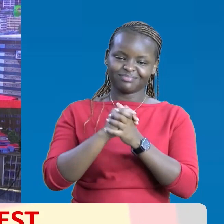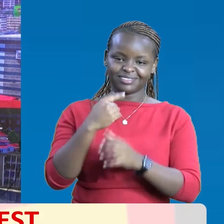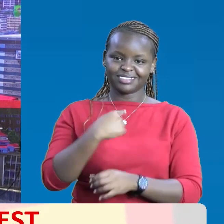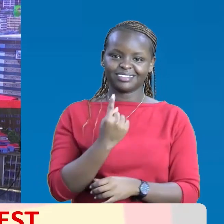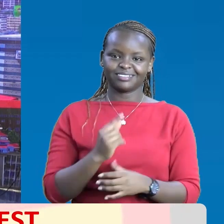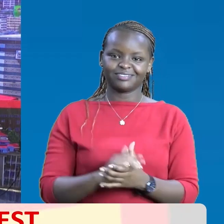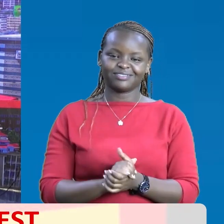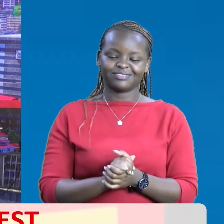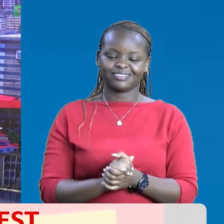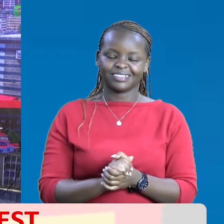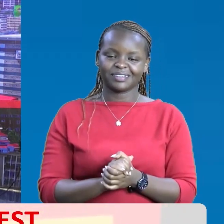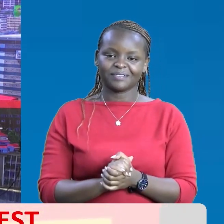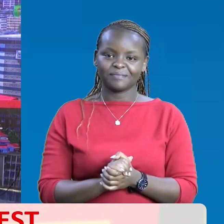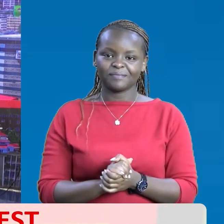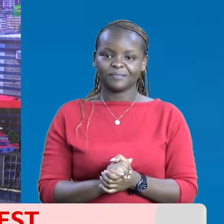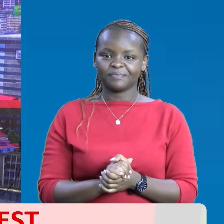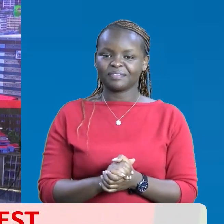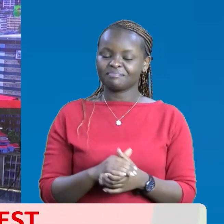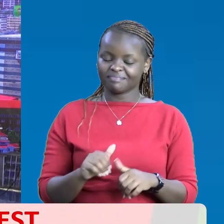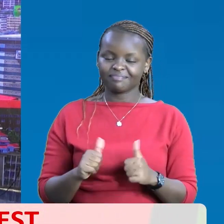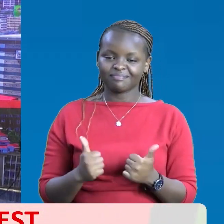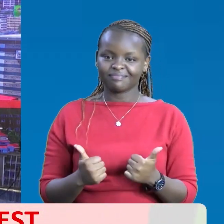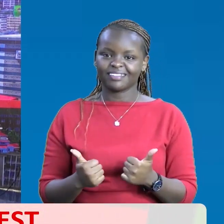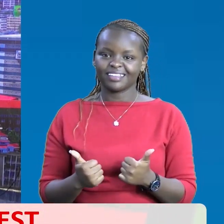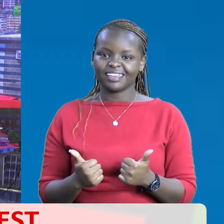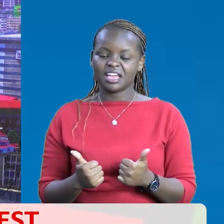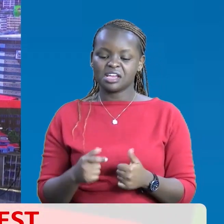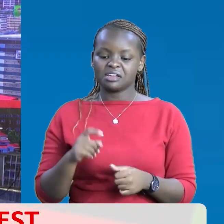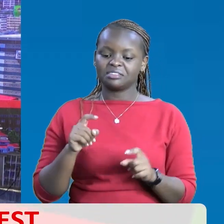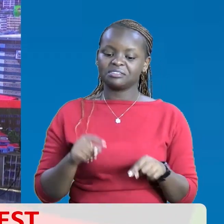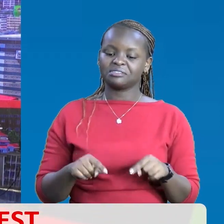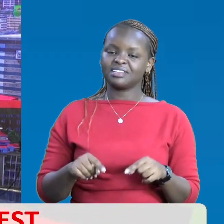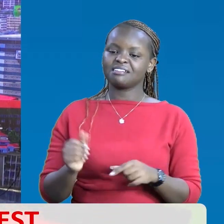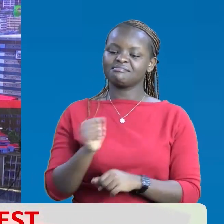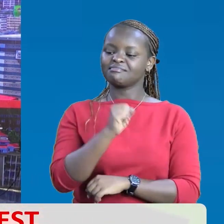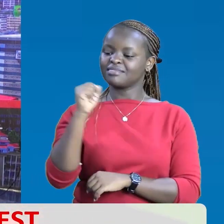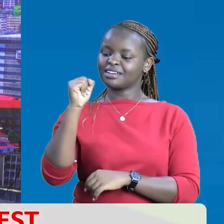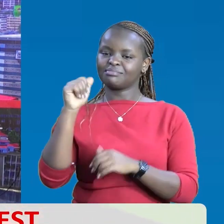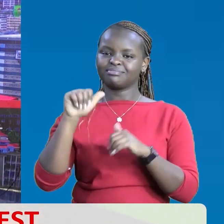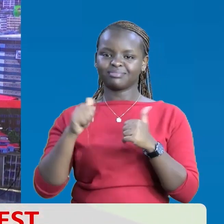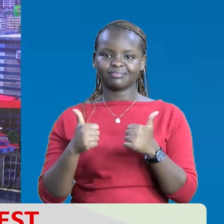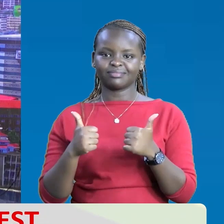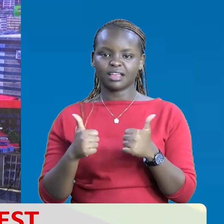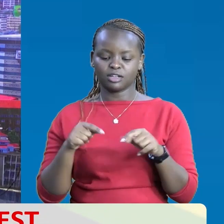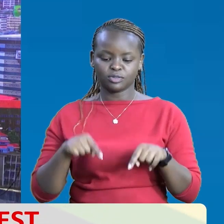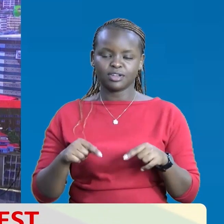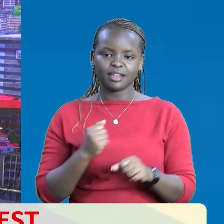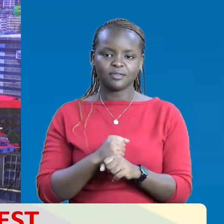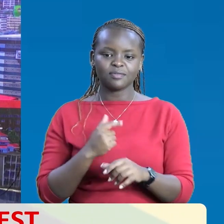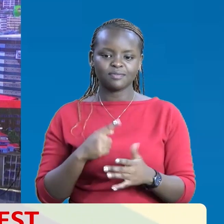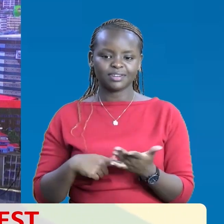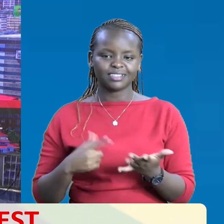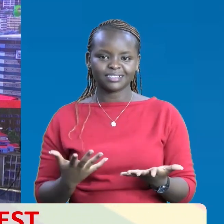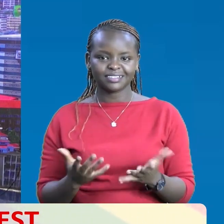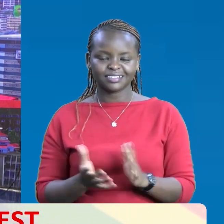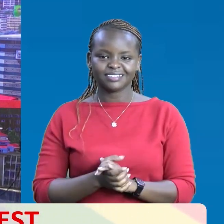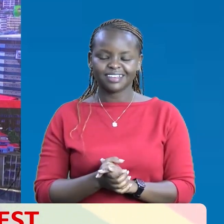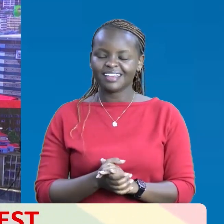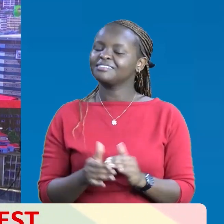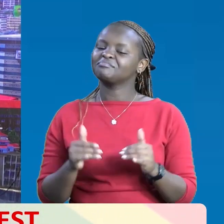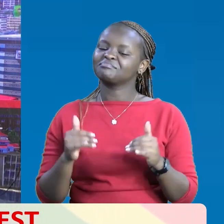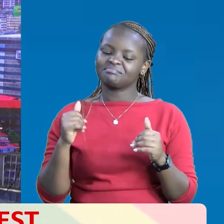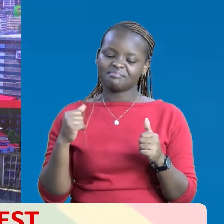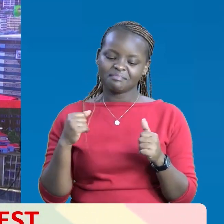Big up on yourself. Sawa? Mtu wangu umeamka leo. Kabisa. Leo tunafanya nini? Unajua? Hiyo design